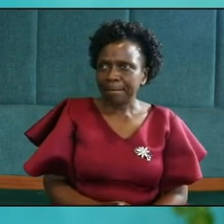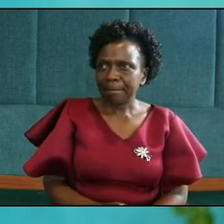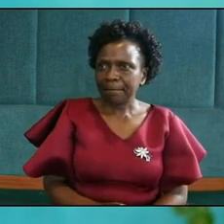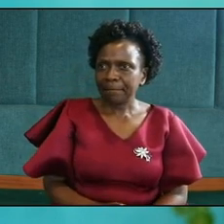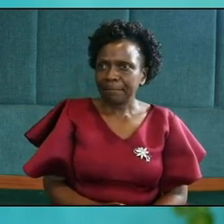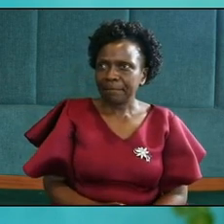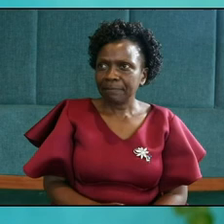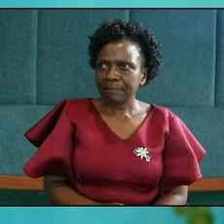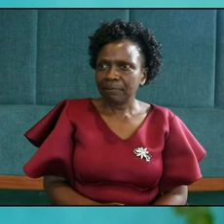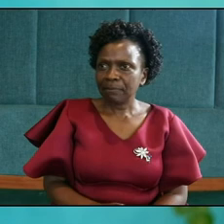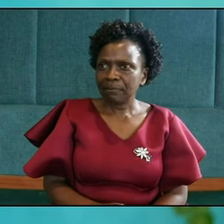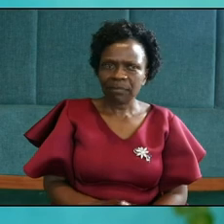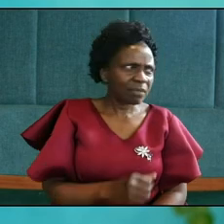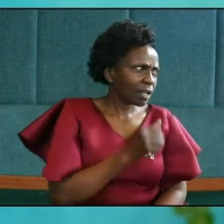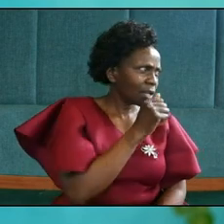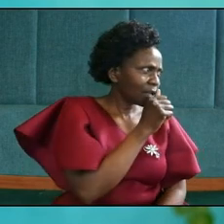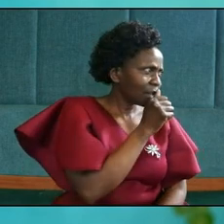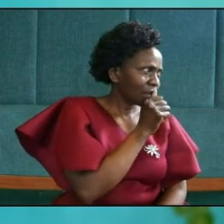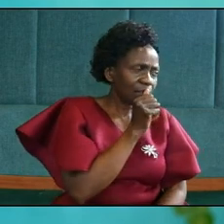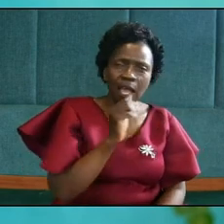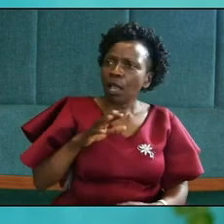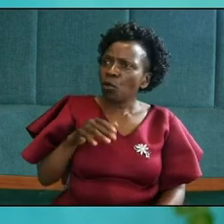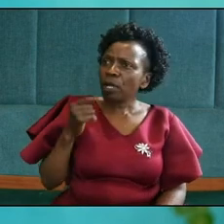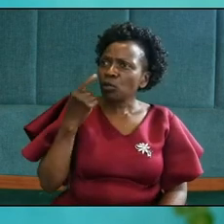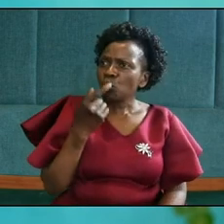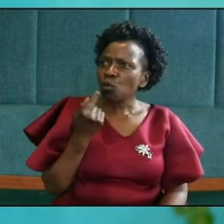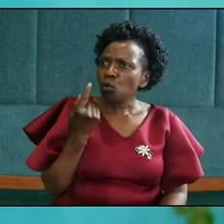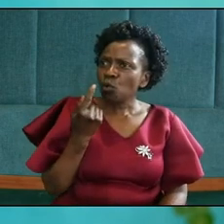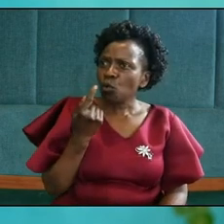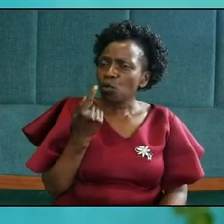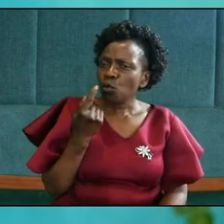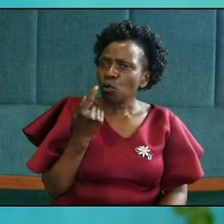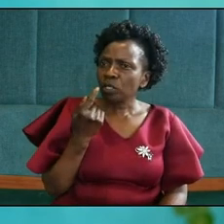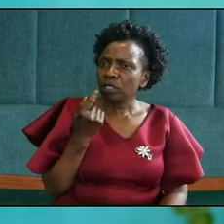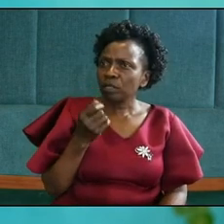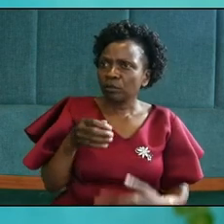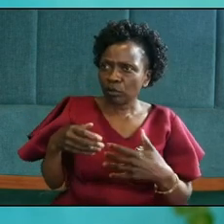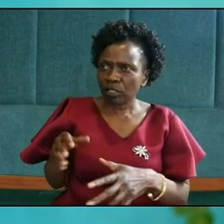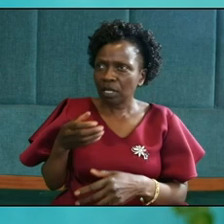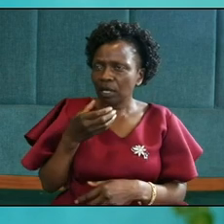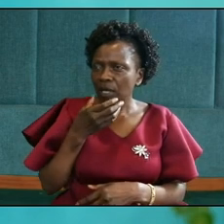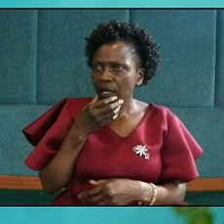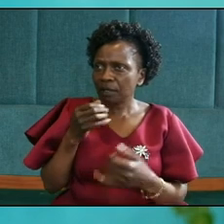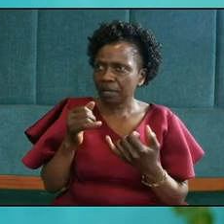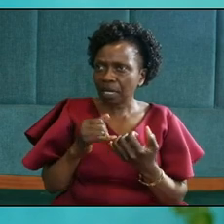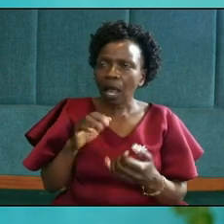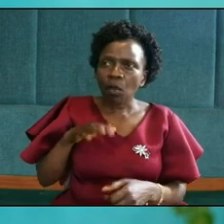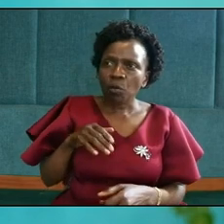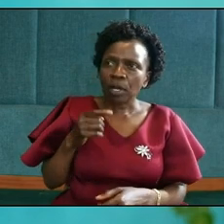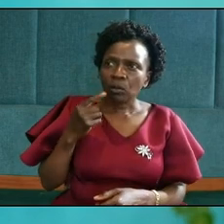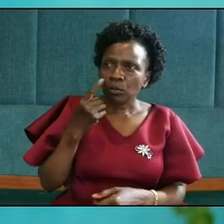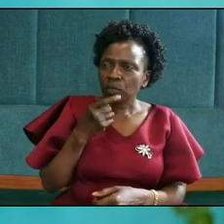All right. A woman whose robot husband, whose AI husband, a woman